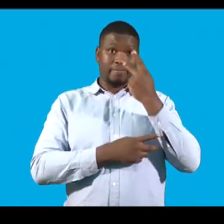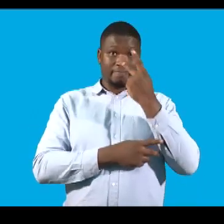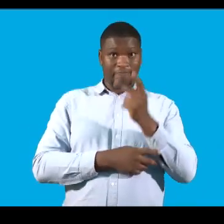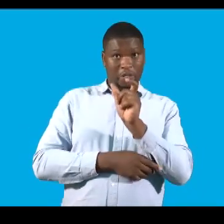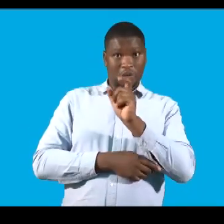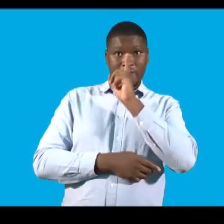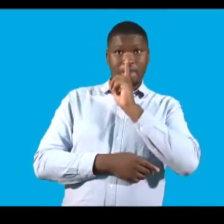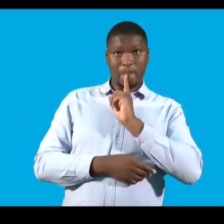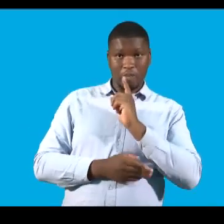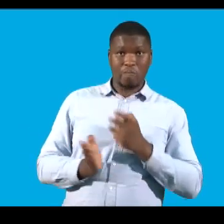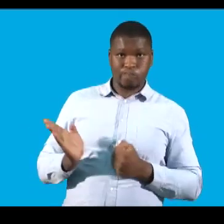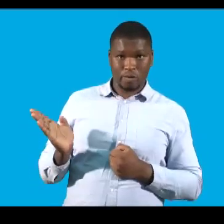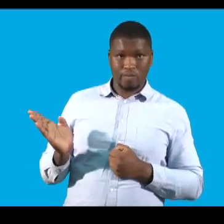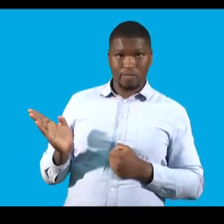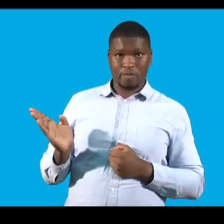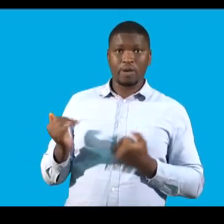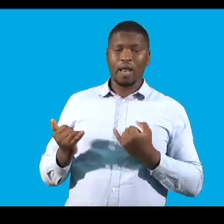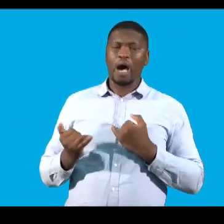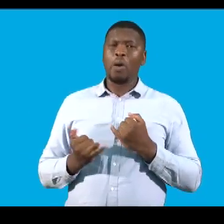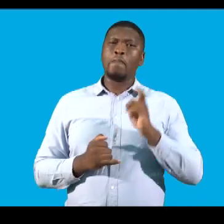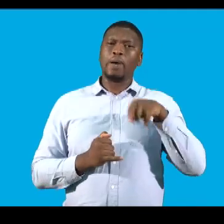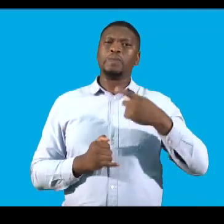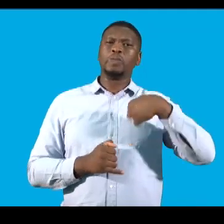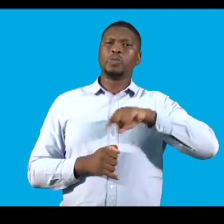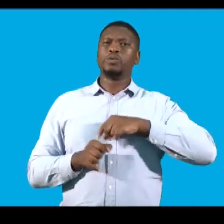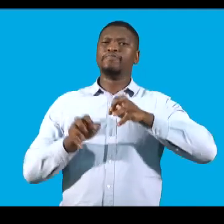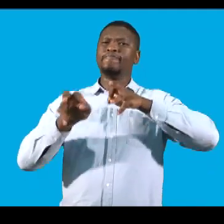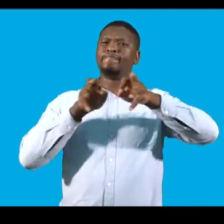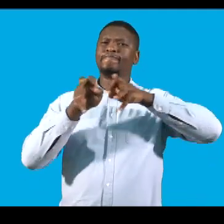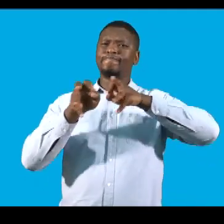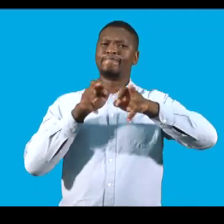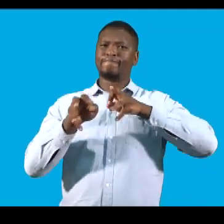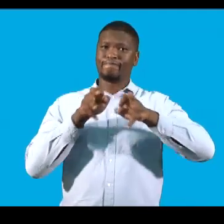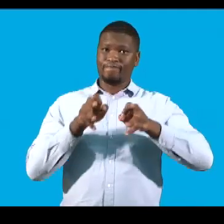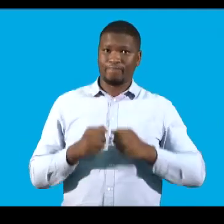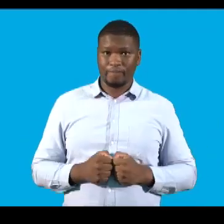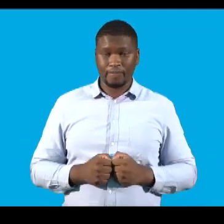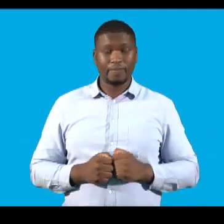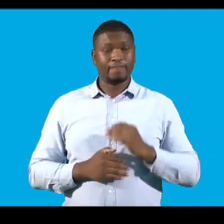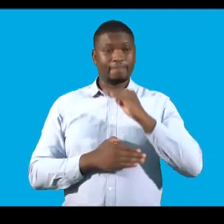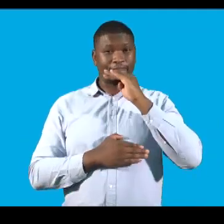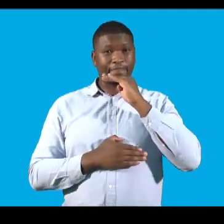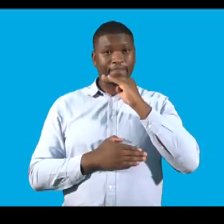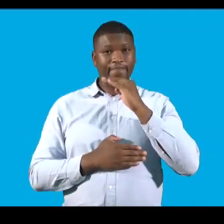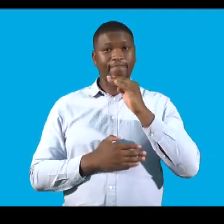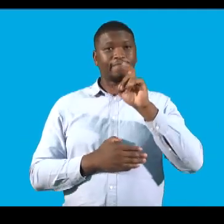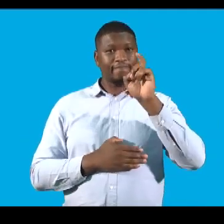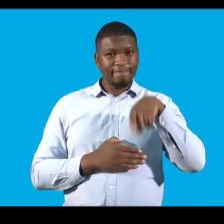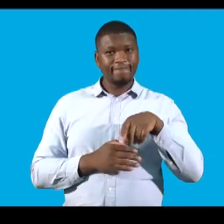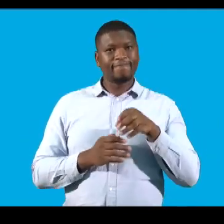here, so it's asking us to explain. So once again, we need